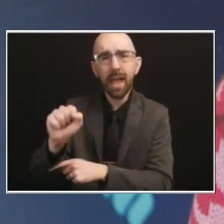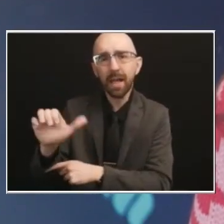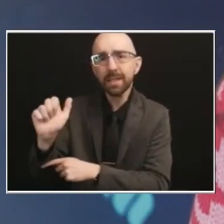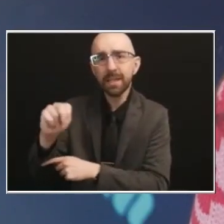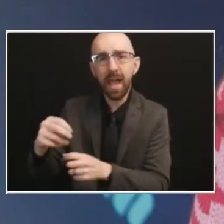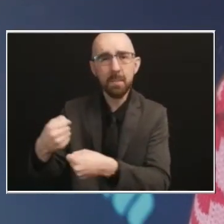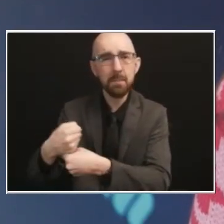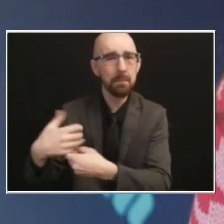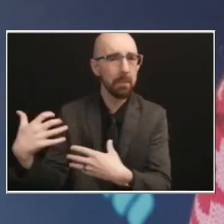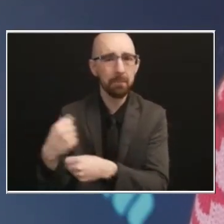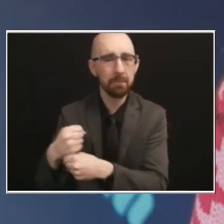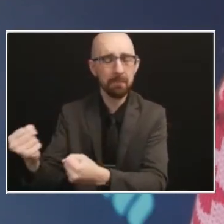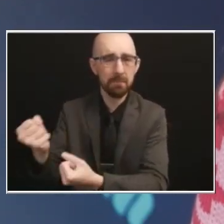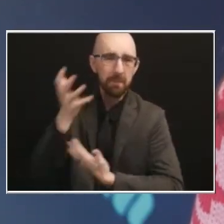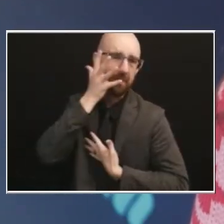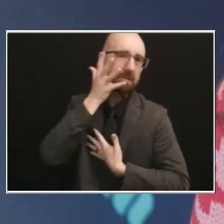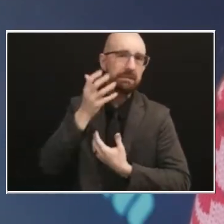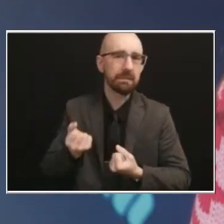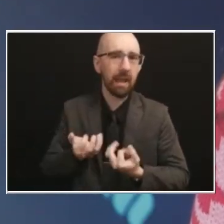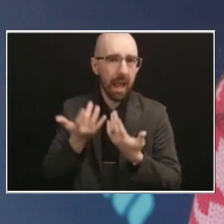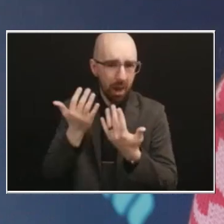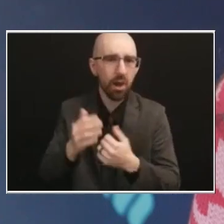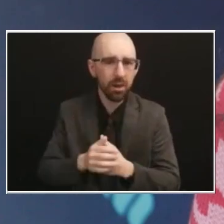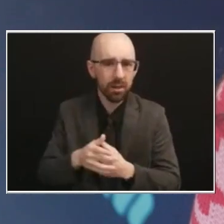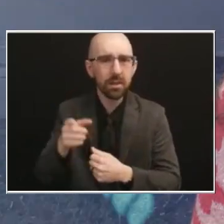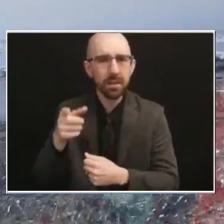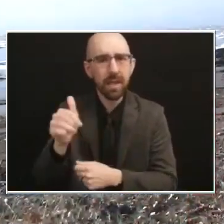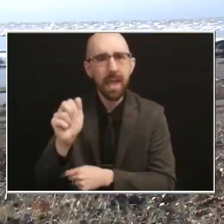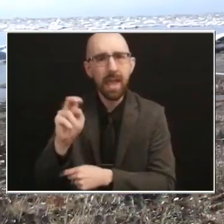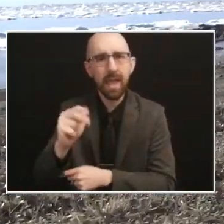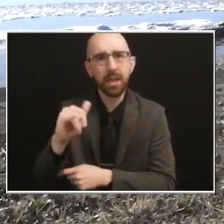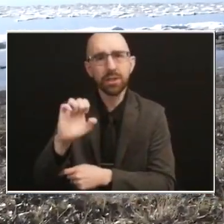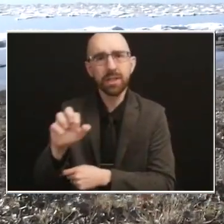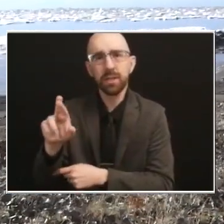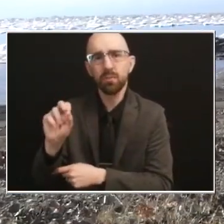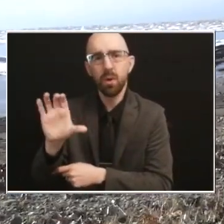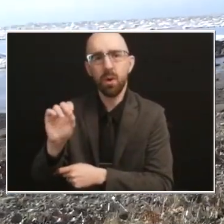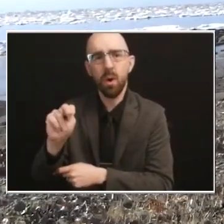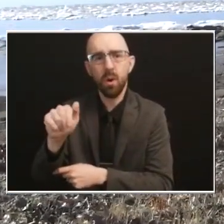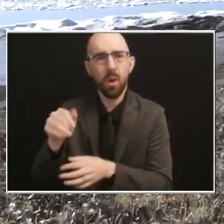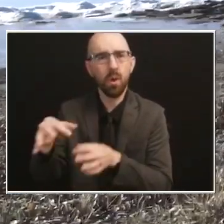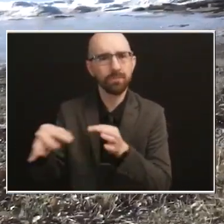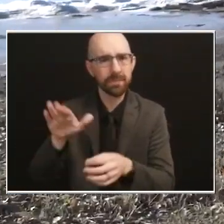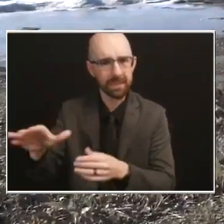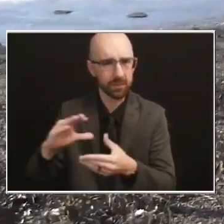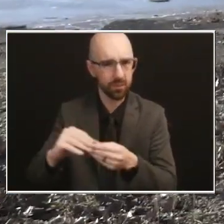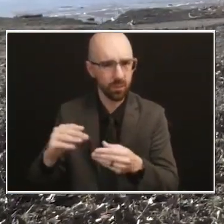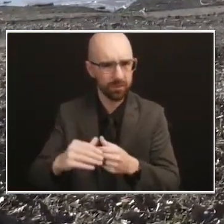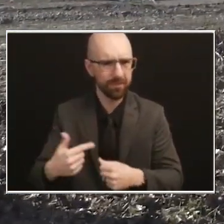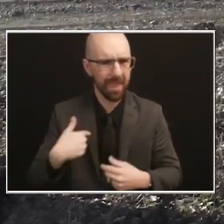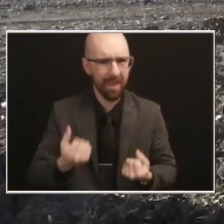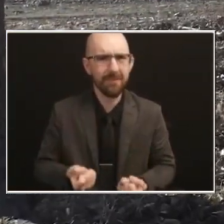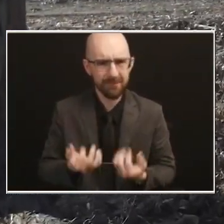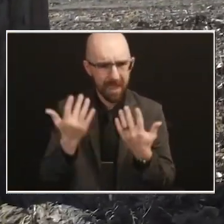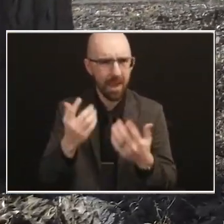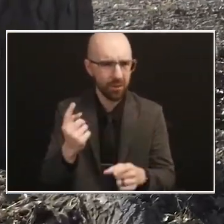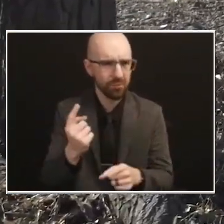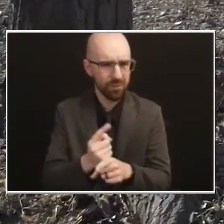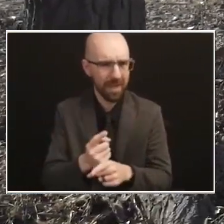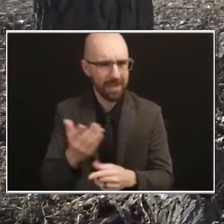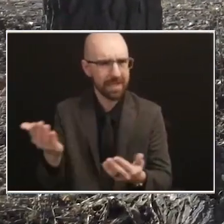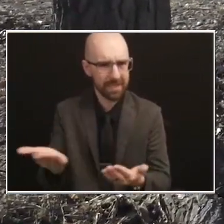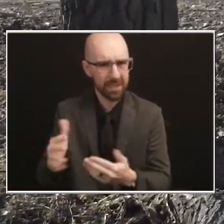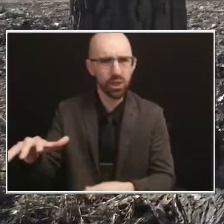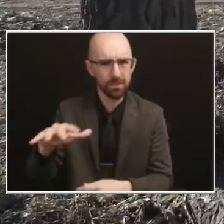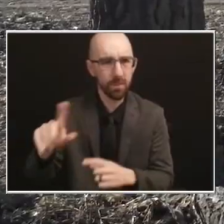him on fire. Here's Angie Racono with his story. So I caught on fire right about over here. And then once I caught